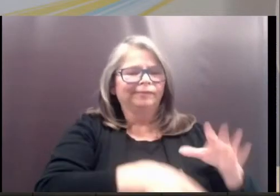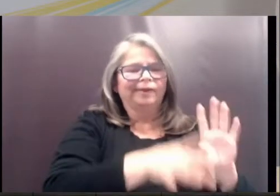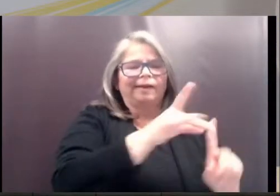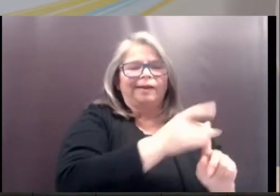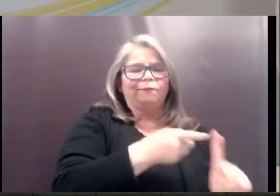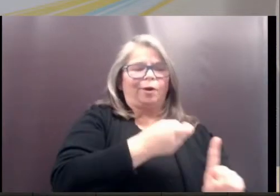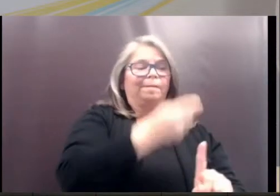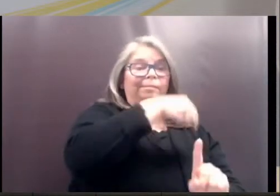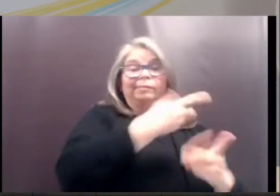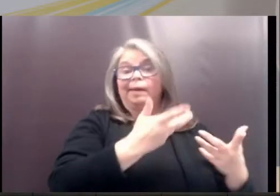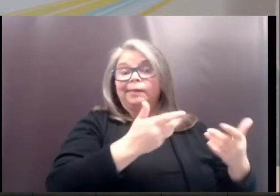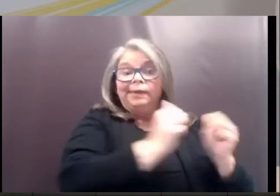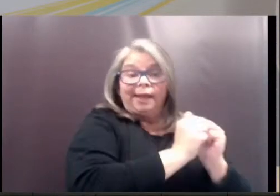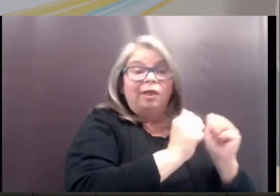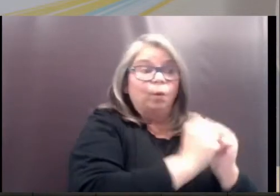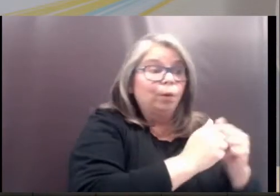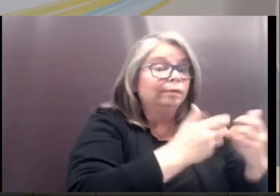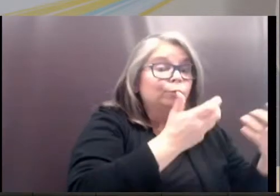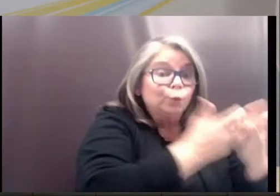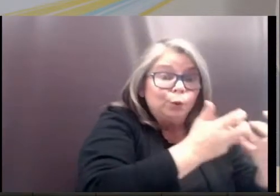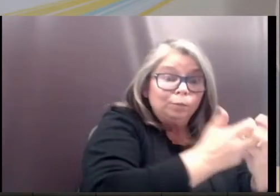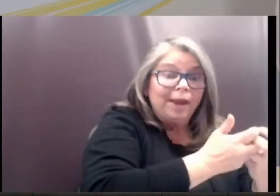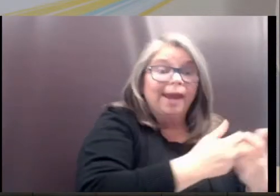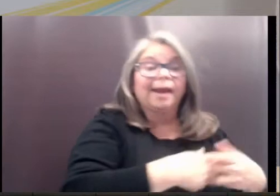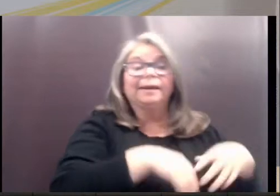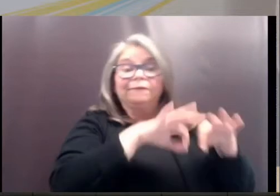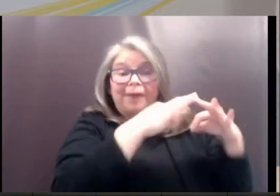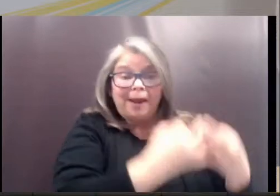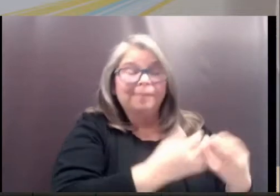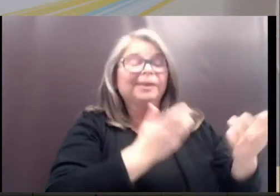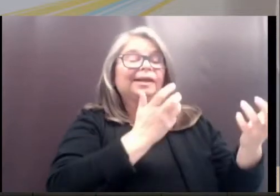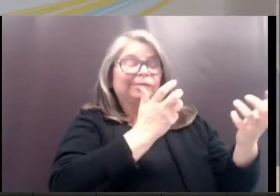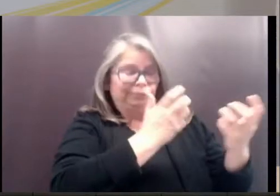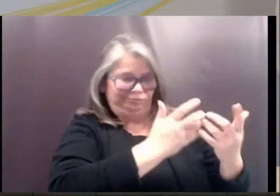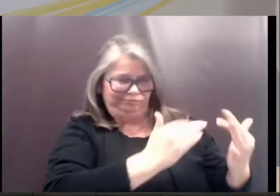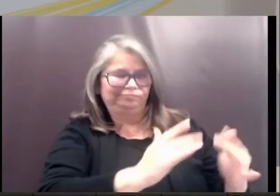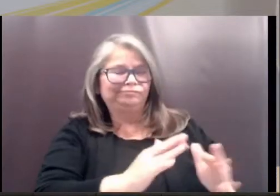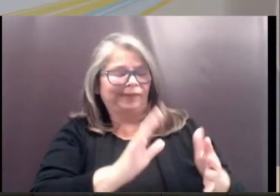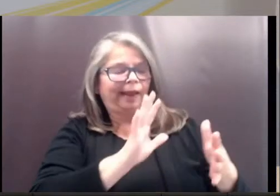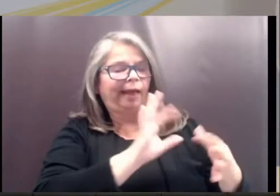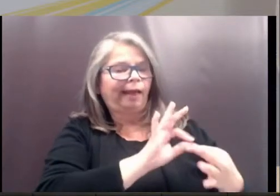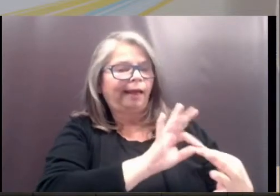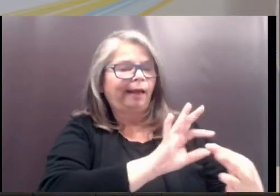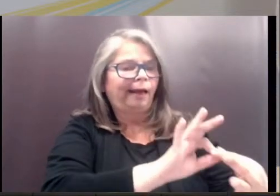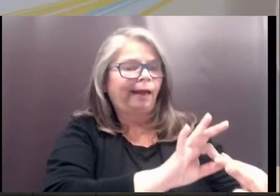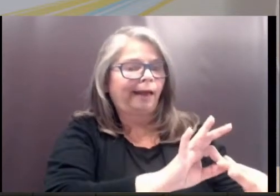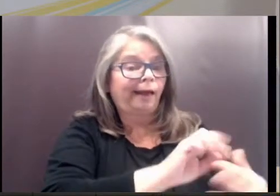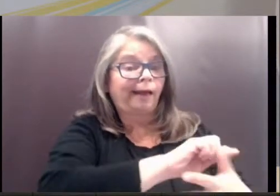family. None of these cases have a history of recent out-of-province travel.